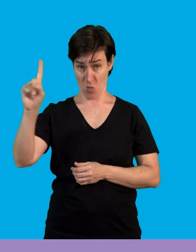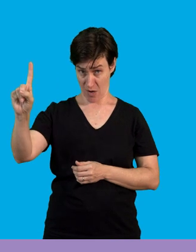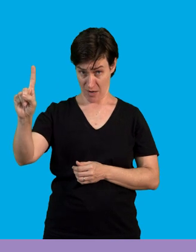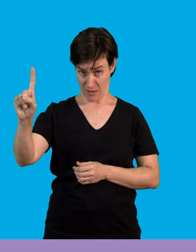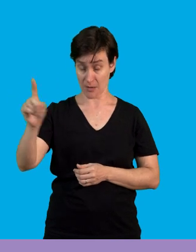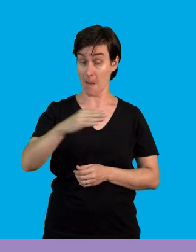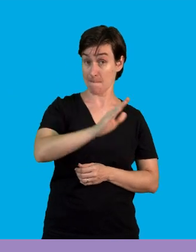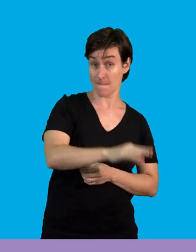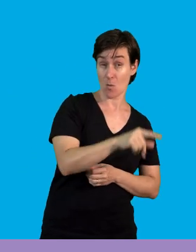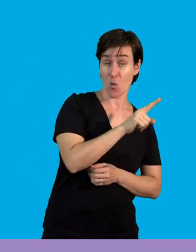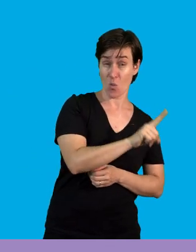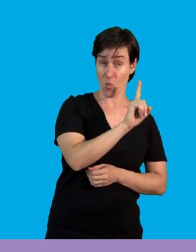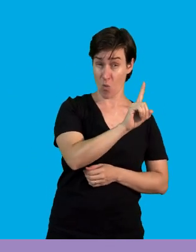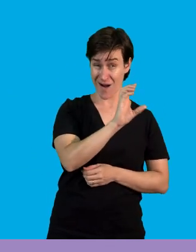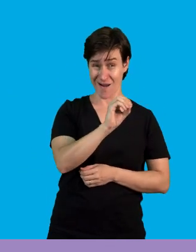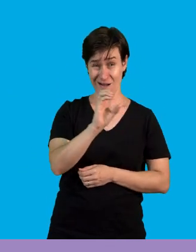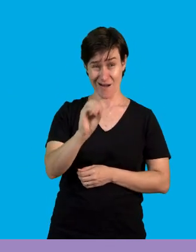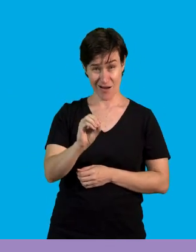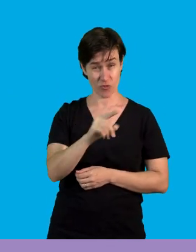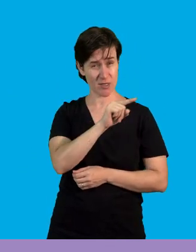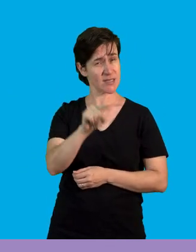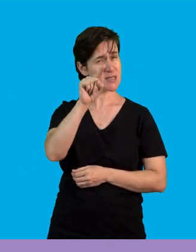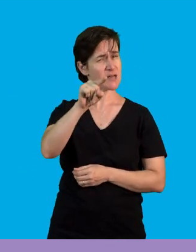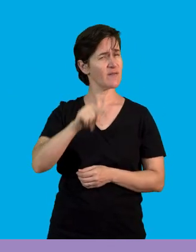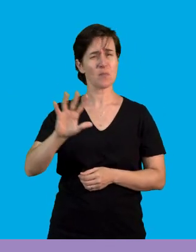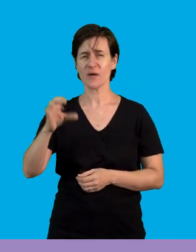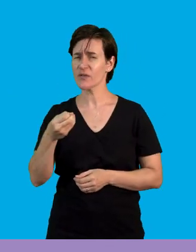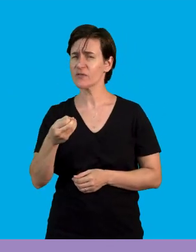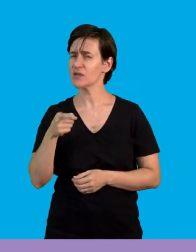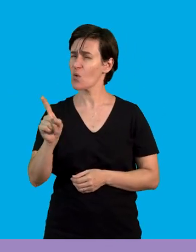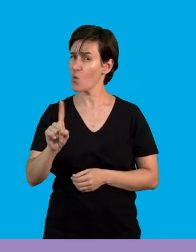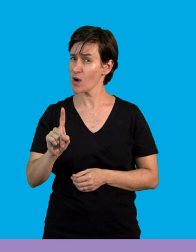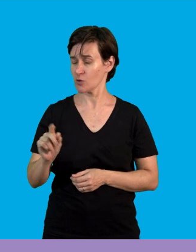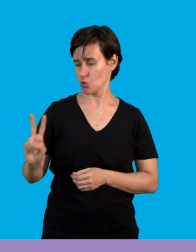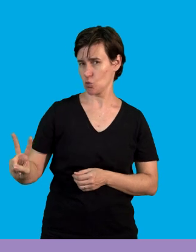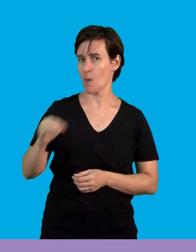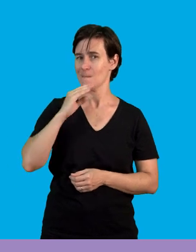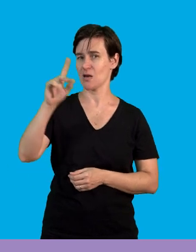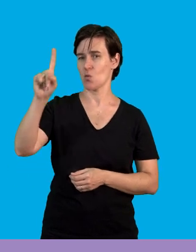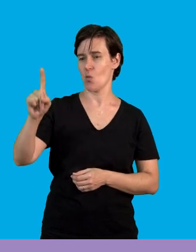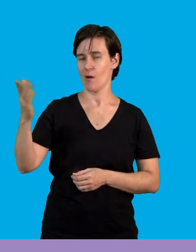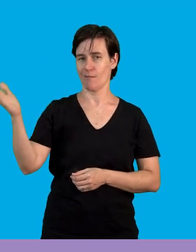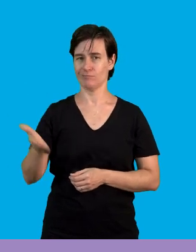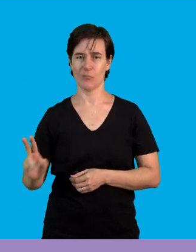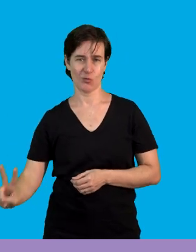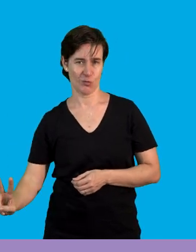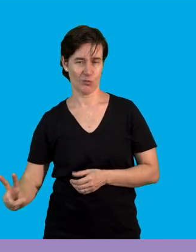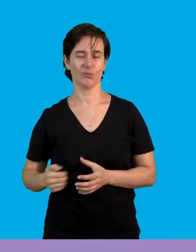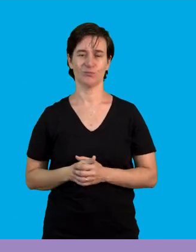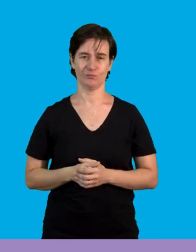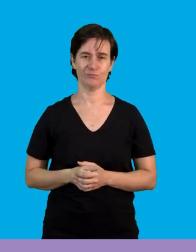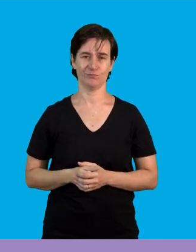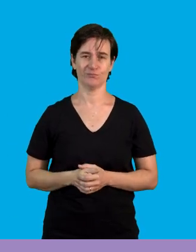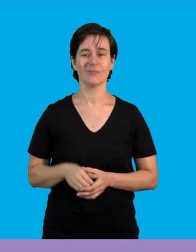50 divided by 50 then becomes 1, and the denominator 100 divided by 50 becomes